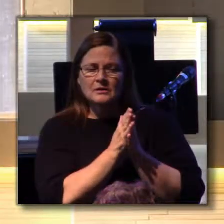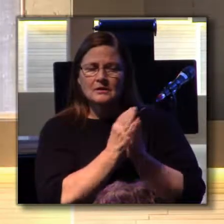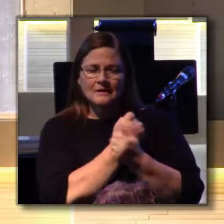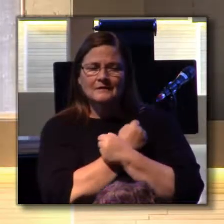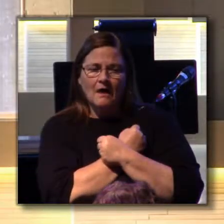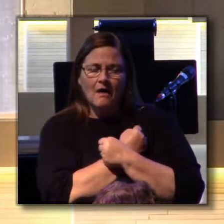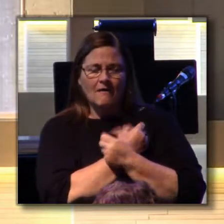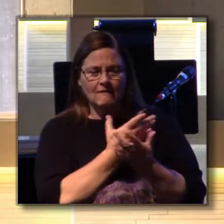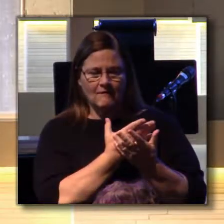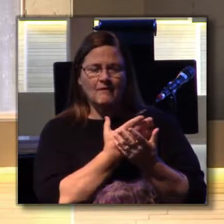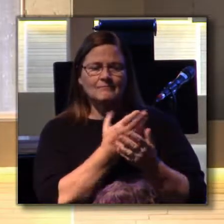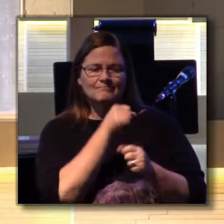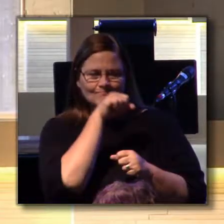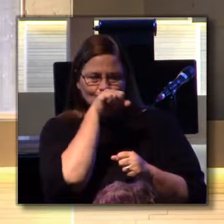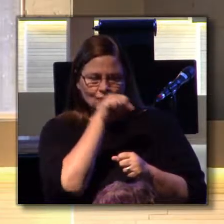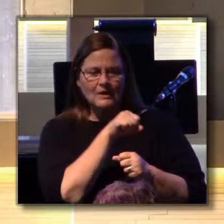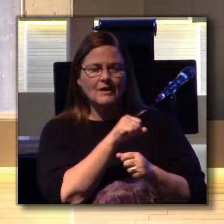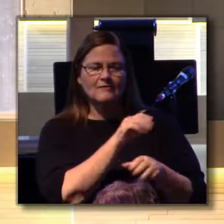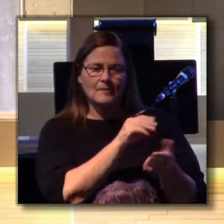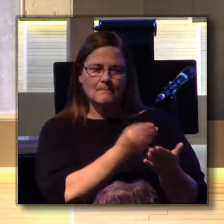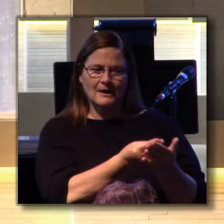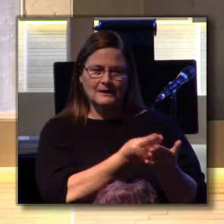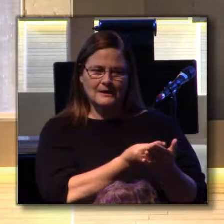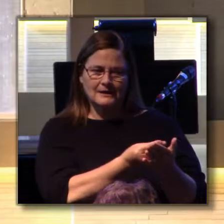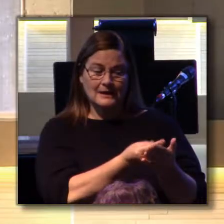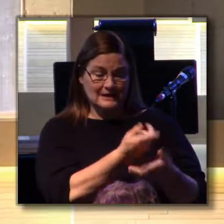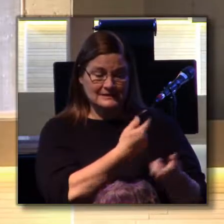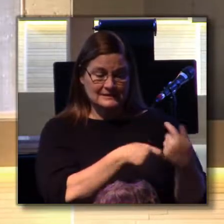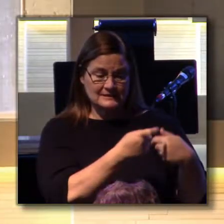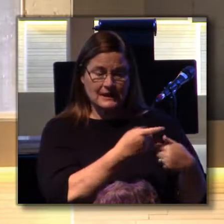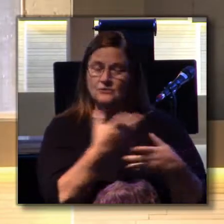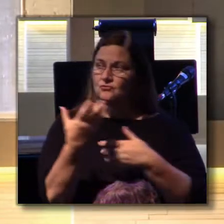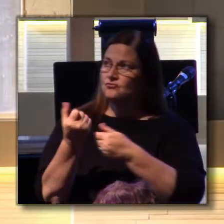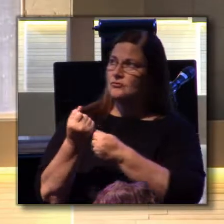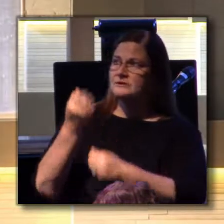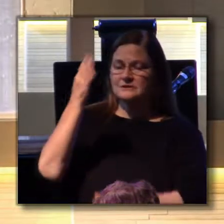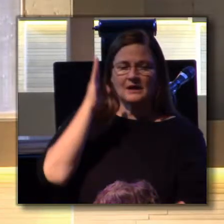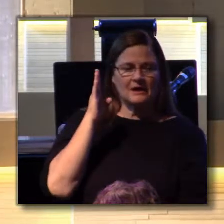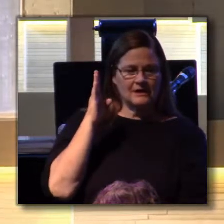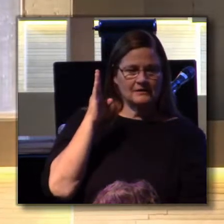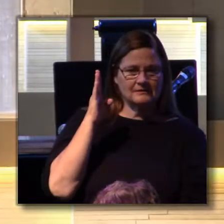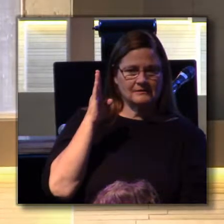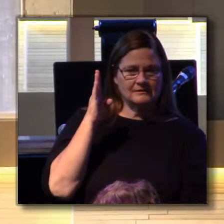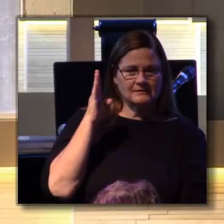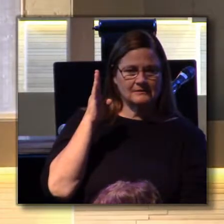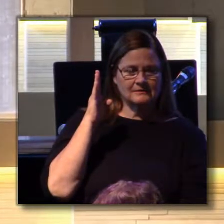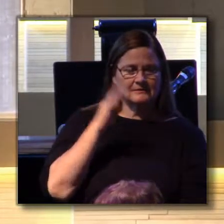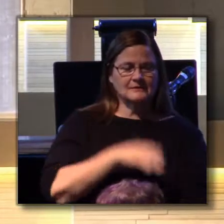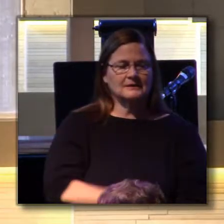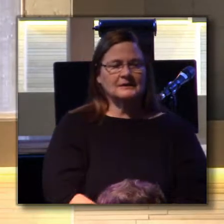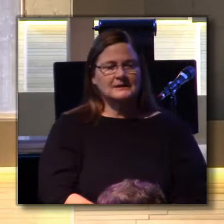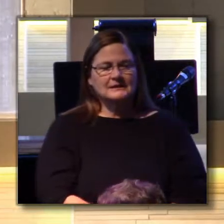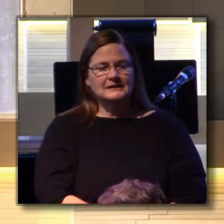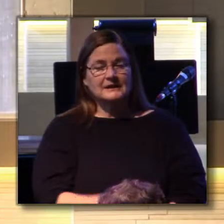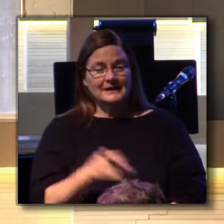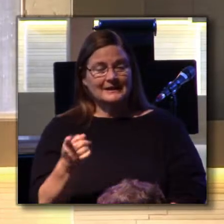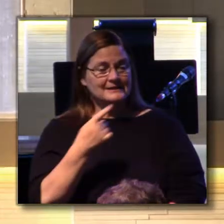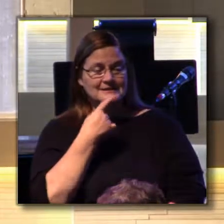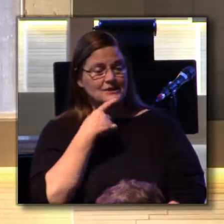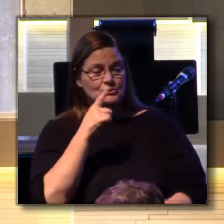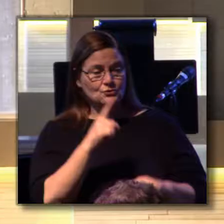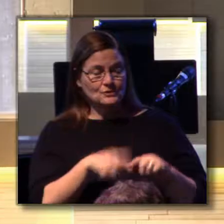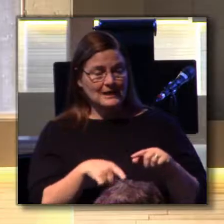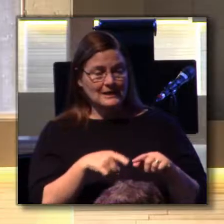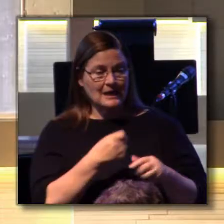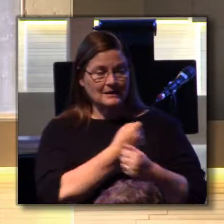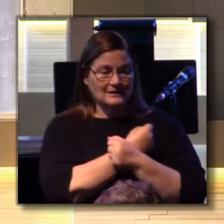and put your trust in God instead. Yeshua said, he says, you cannot love God and